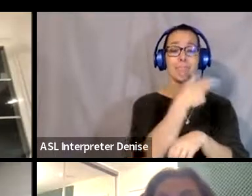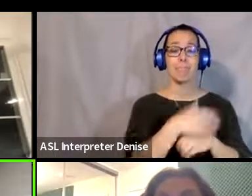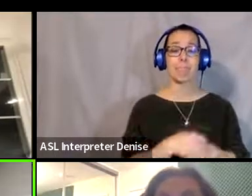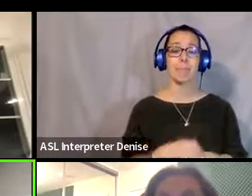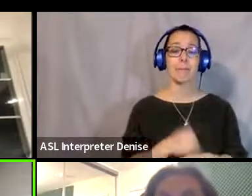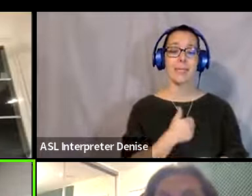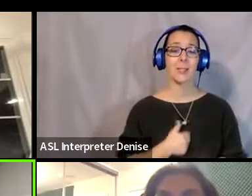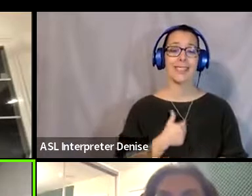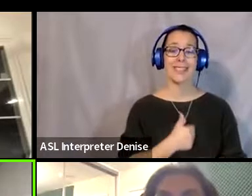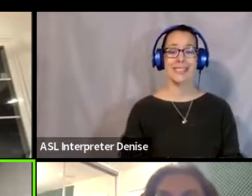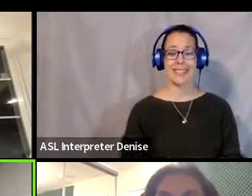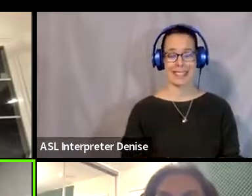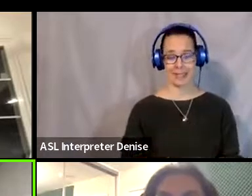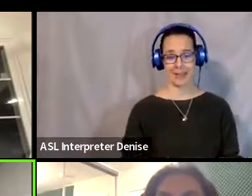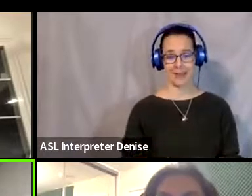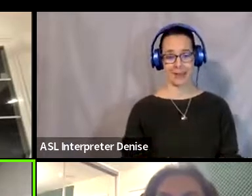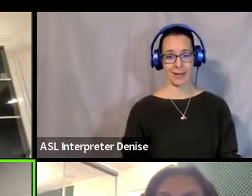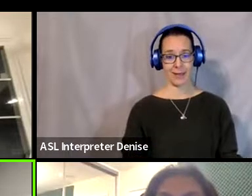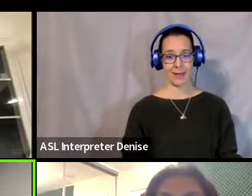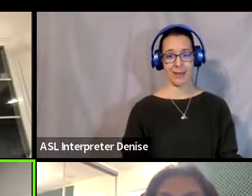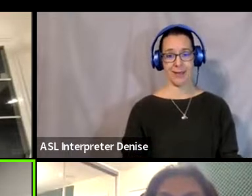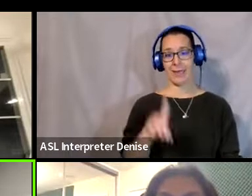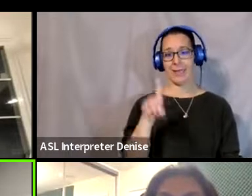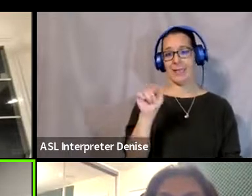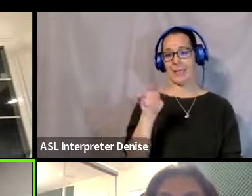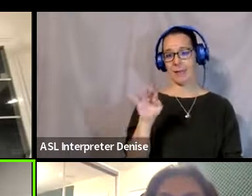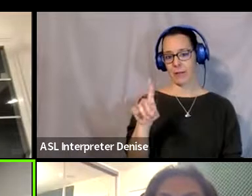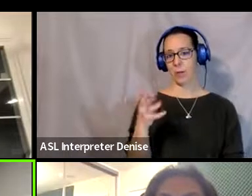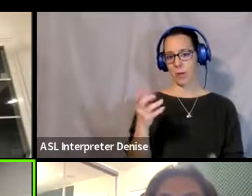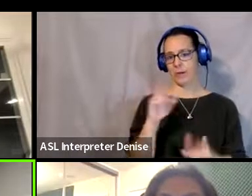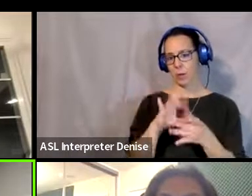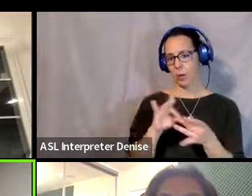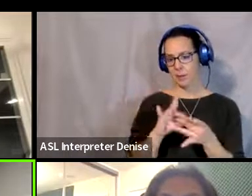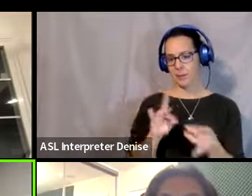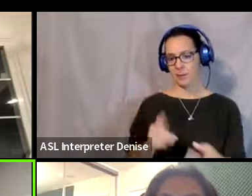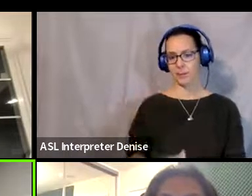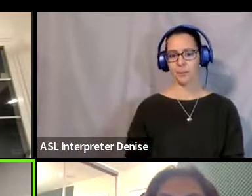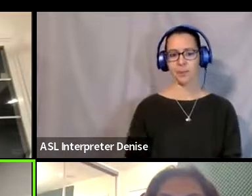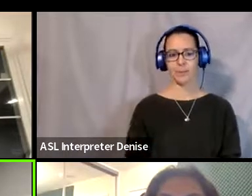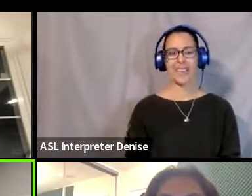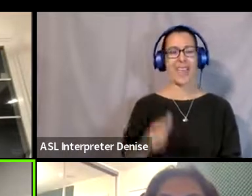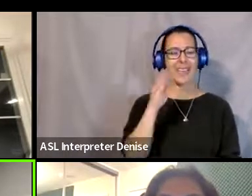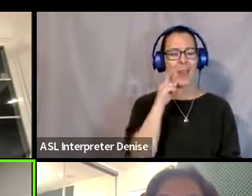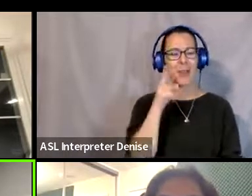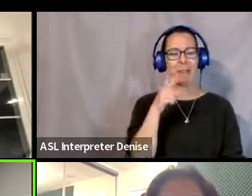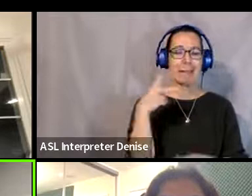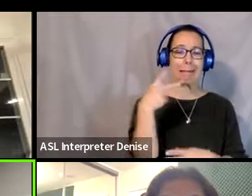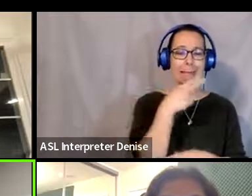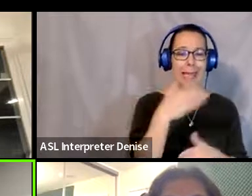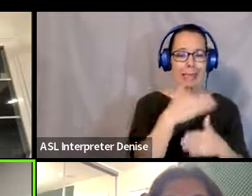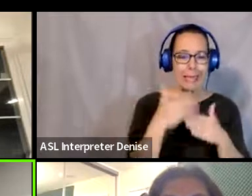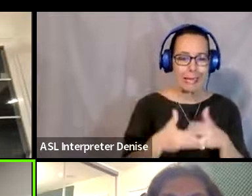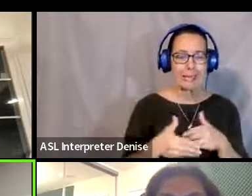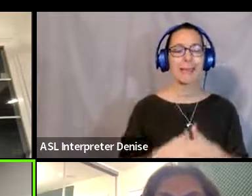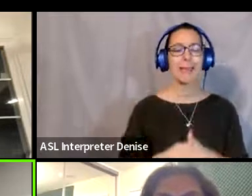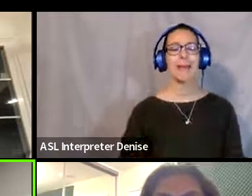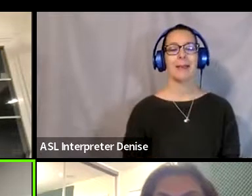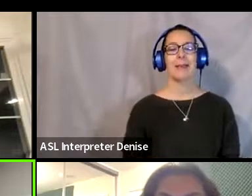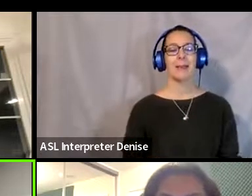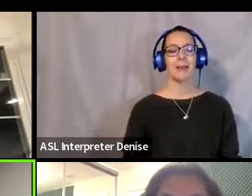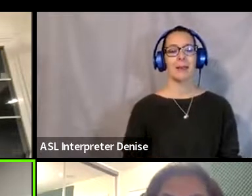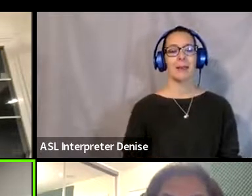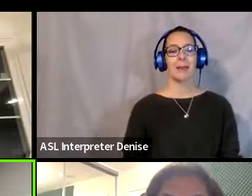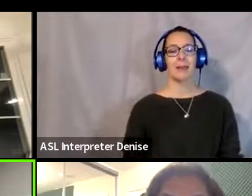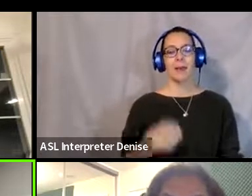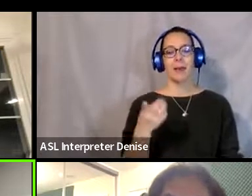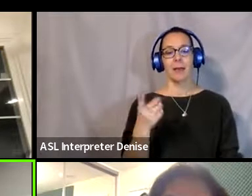Our next question. Go ahead, David. Can I just make a comment on that? Because I know it got clipped at the end. So Dr. Kill